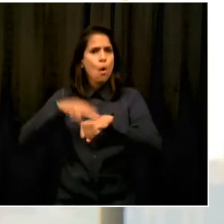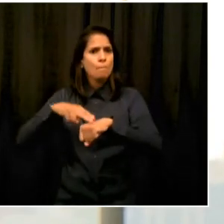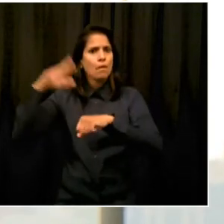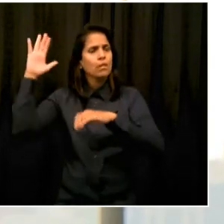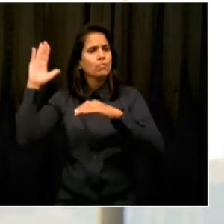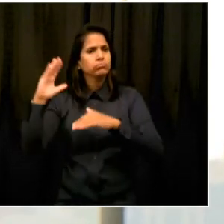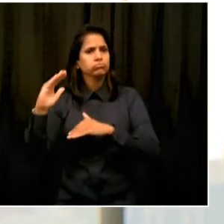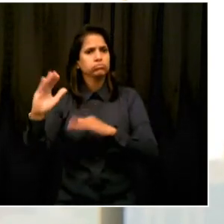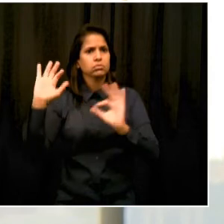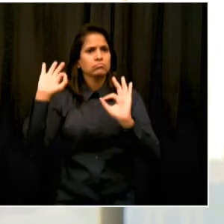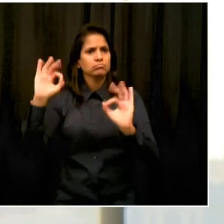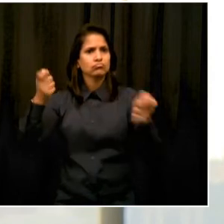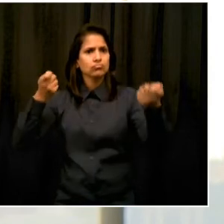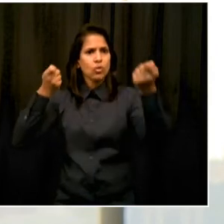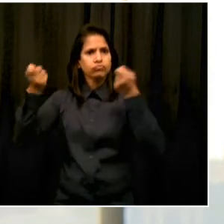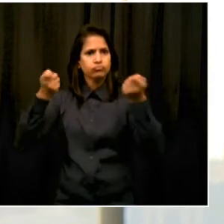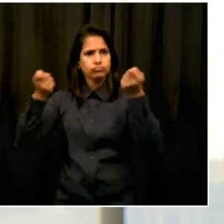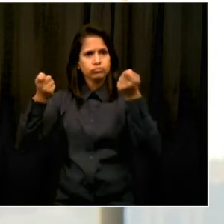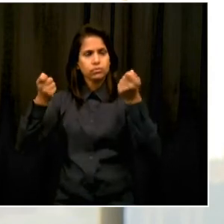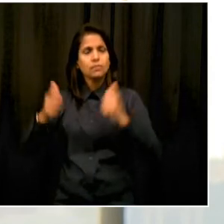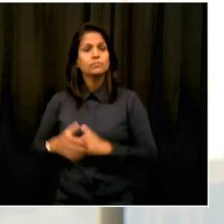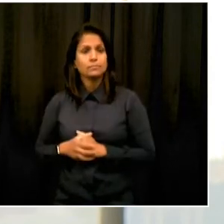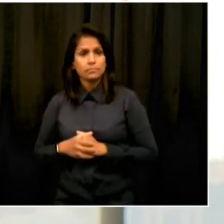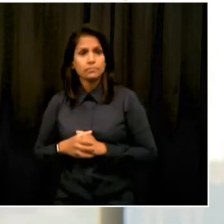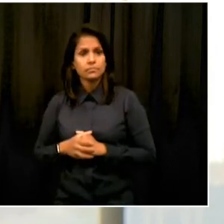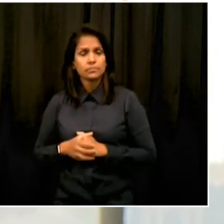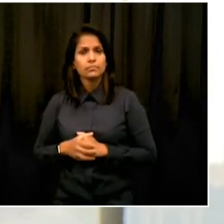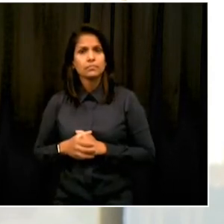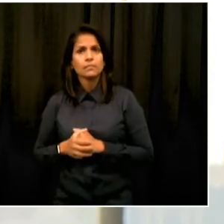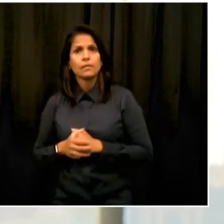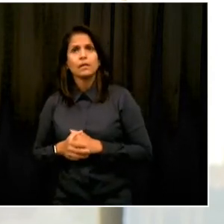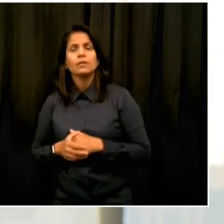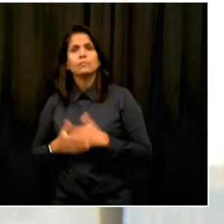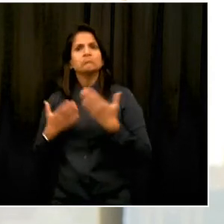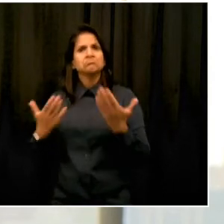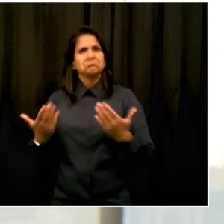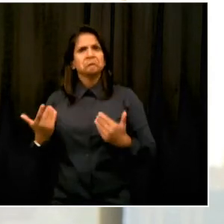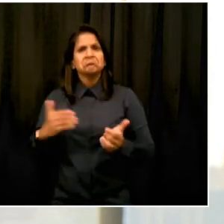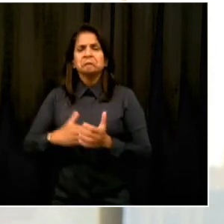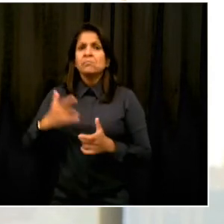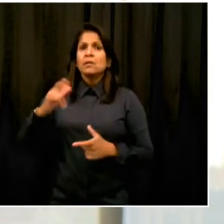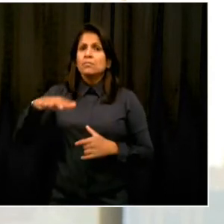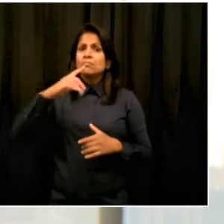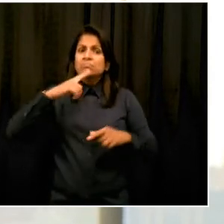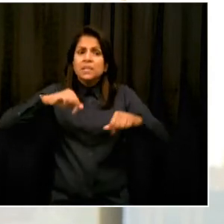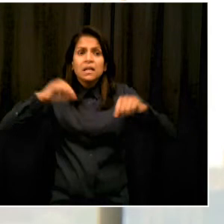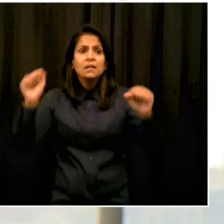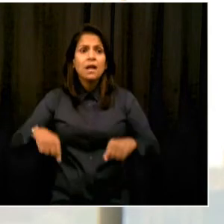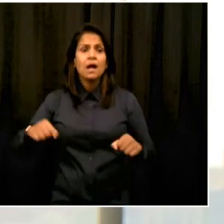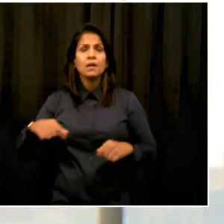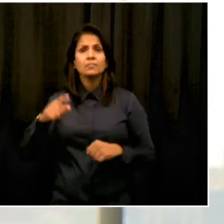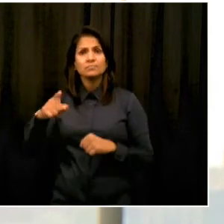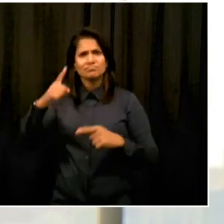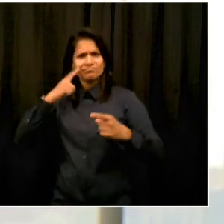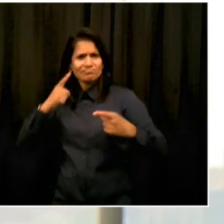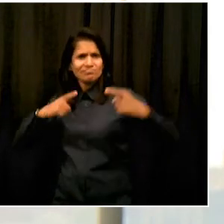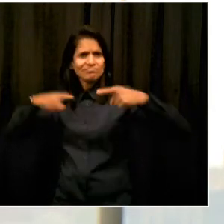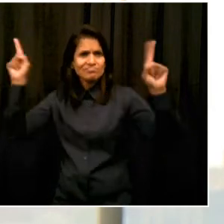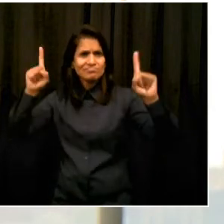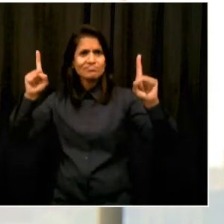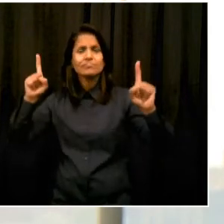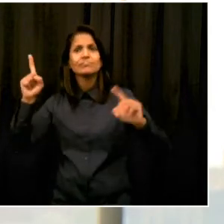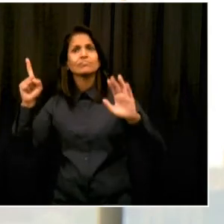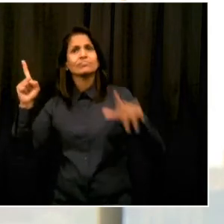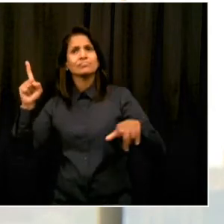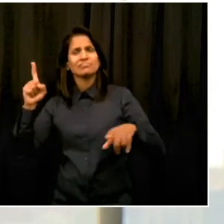the simple point here is we can do this. We can create something new. We can take what we've learned and build upon